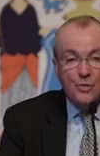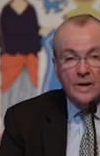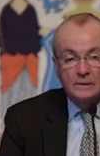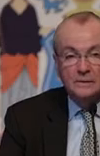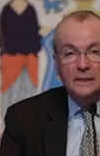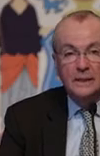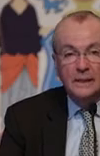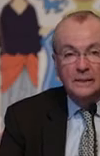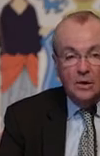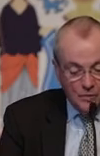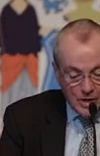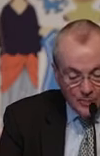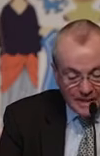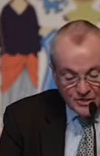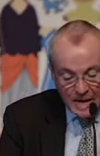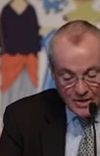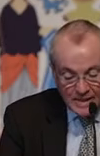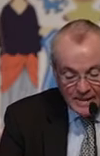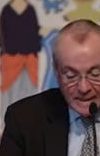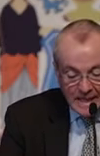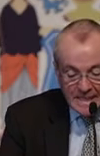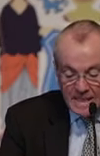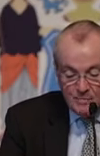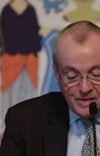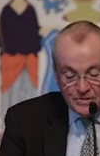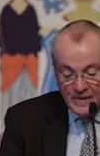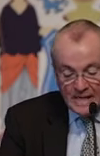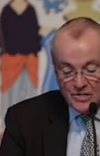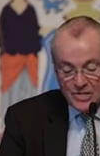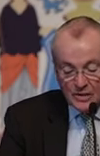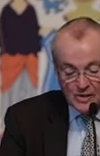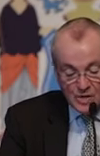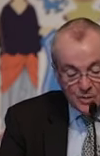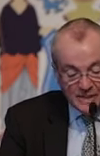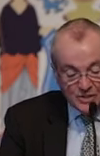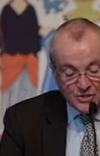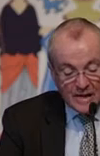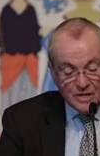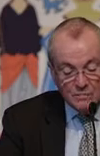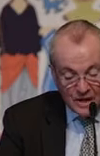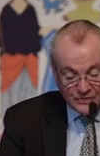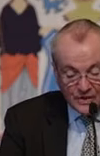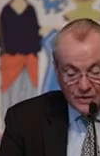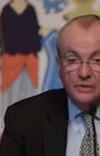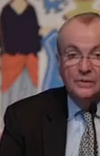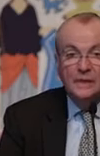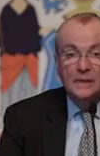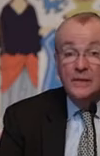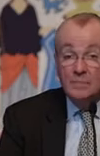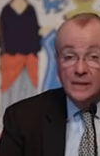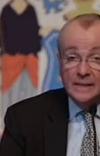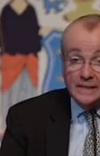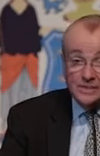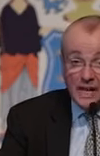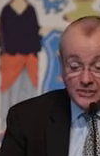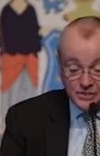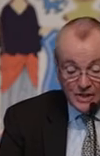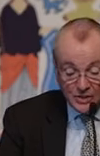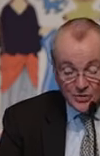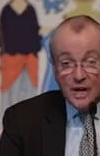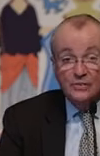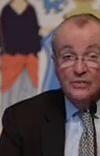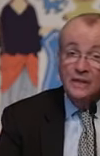be critical in our reopening strategy. A key piece of any serious reopening strategy must include the ability to